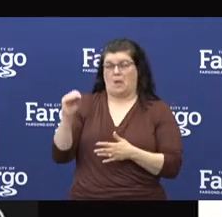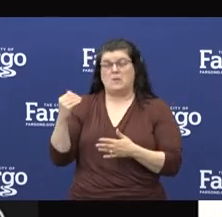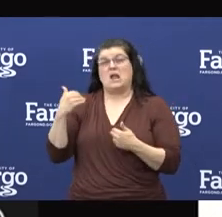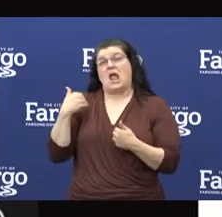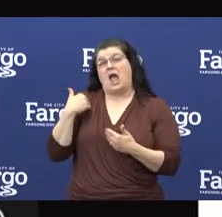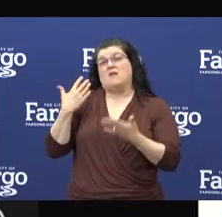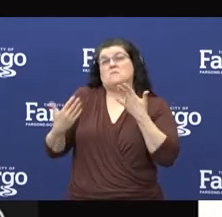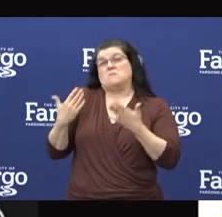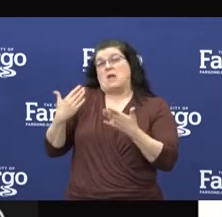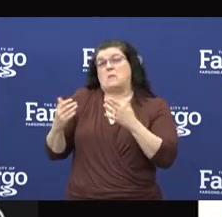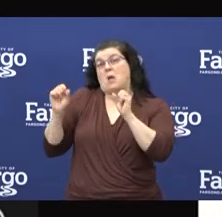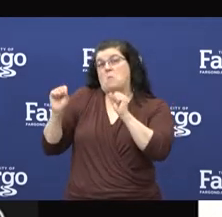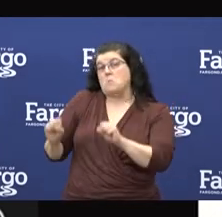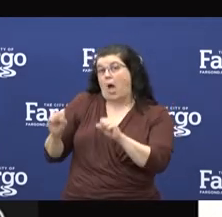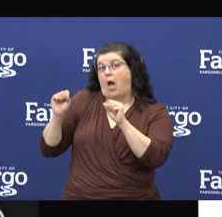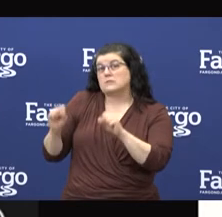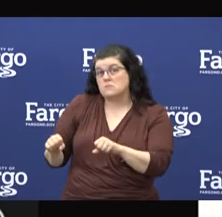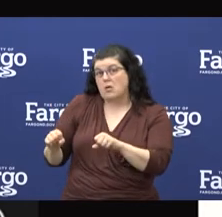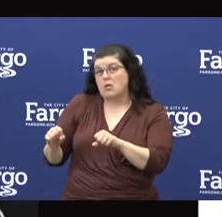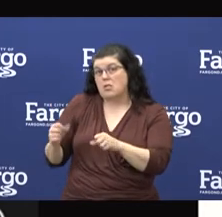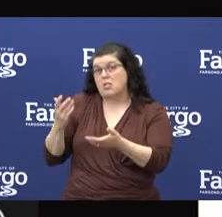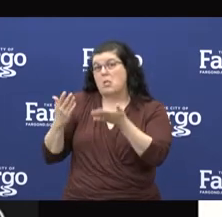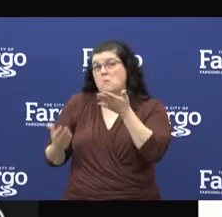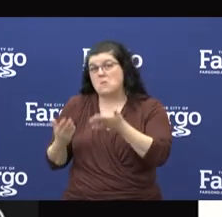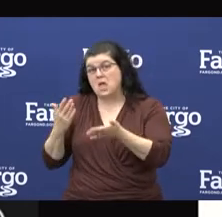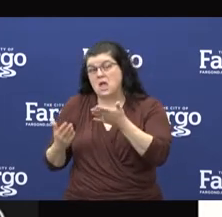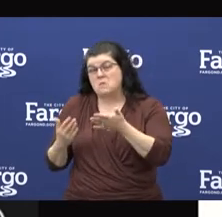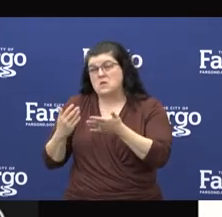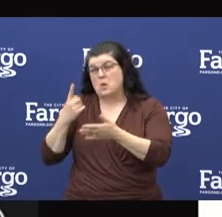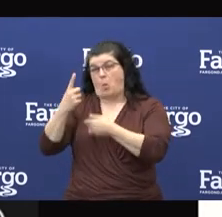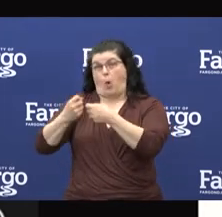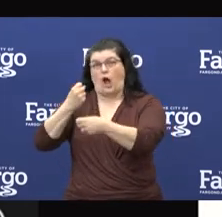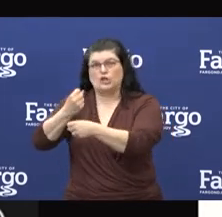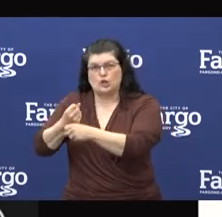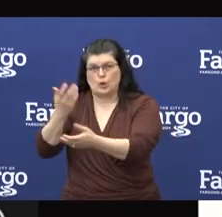for having a potential vaccine in the next year or so.